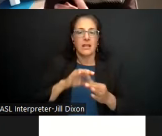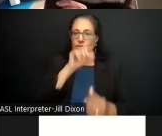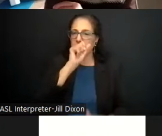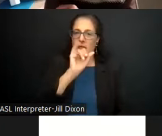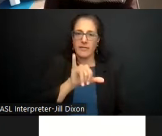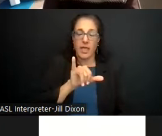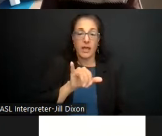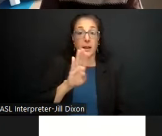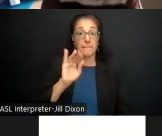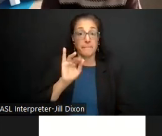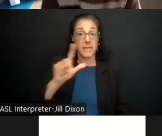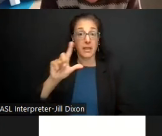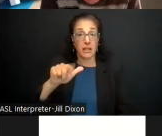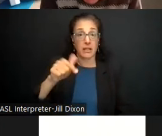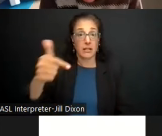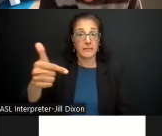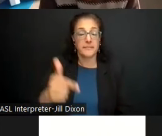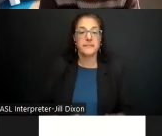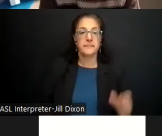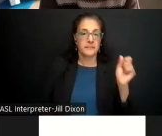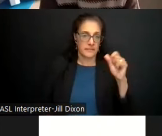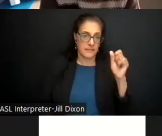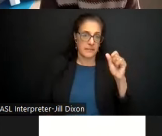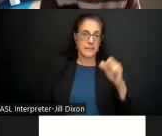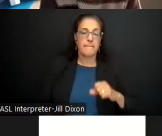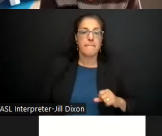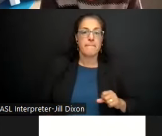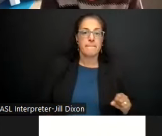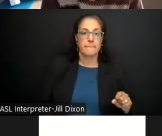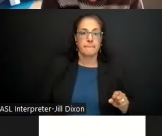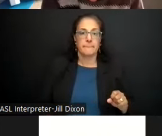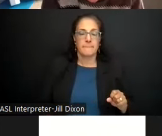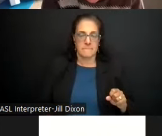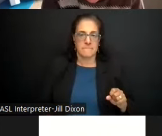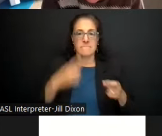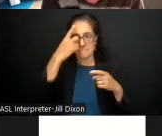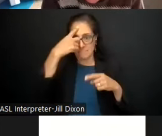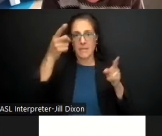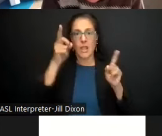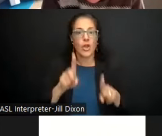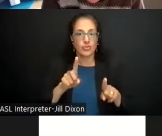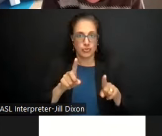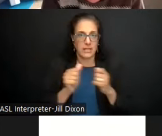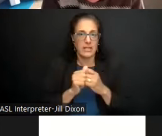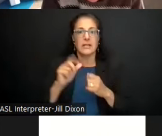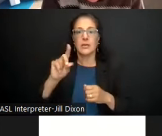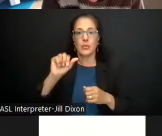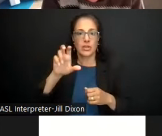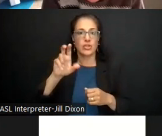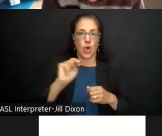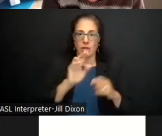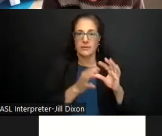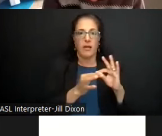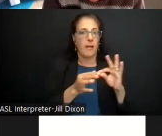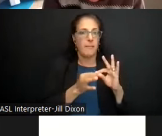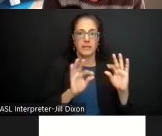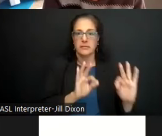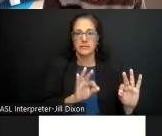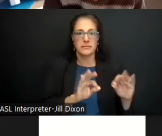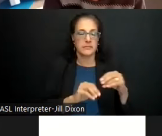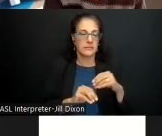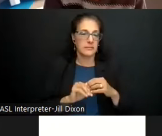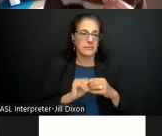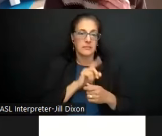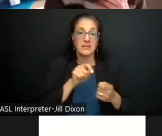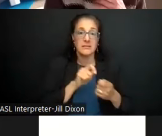Bill, I think you were next. Yes. Well, I would echo what Dawn just said, particularly